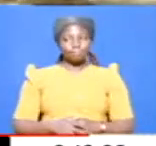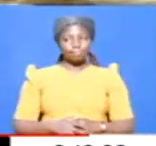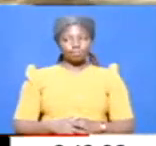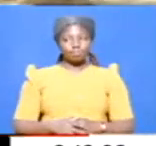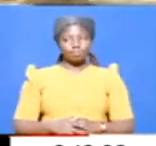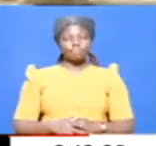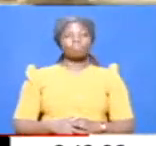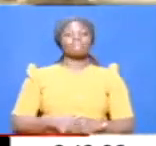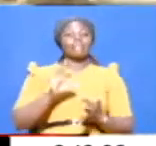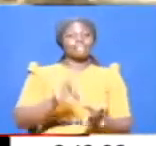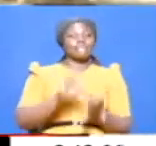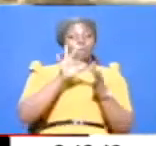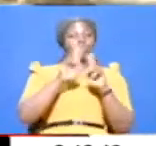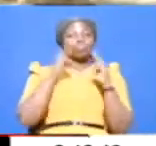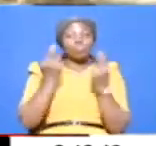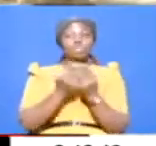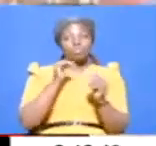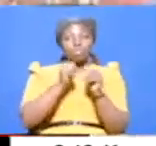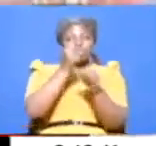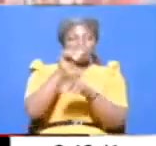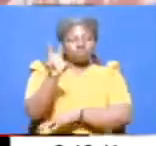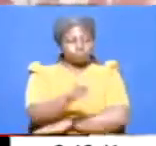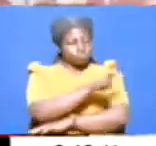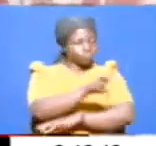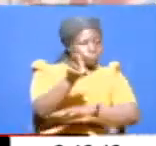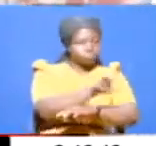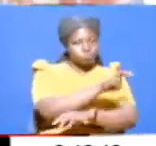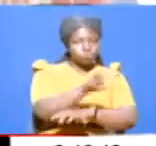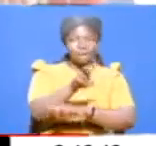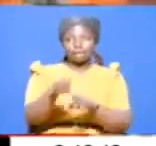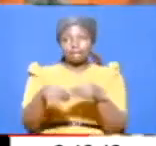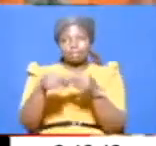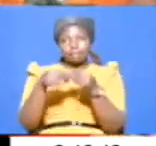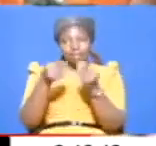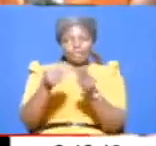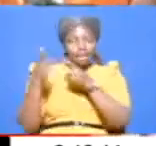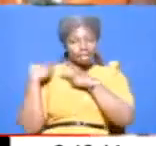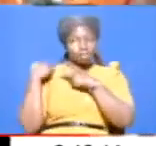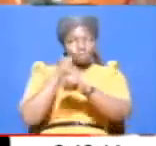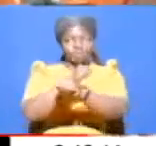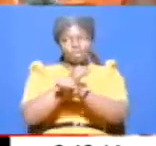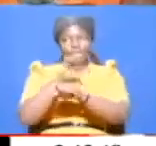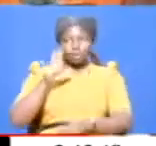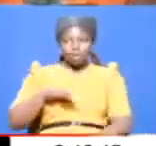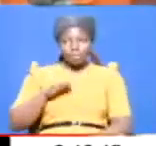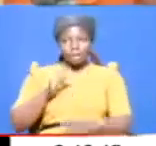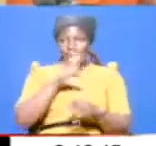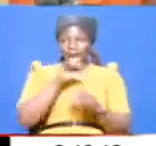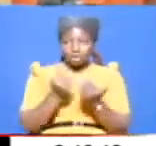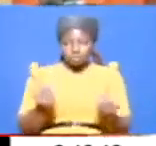The special unit, which undertakes patrols and is credited with protecting women and children. They visit